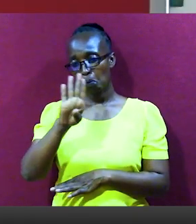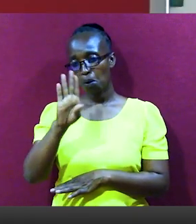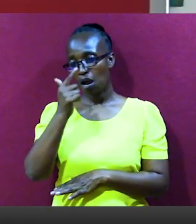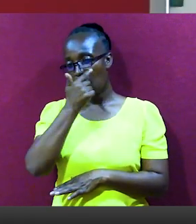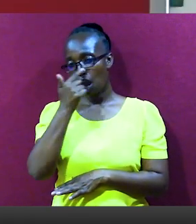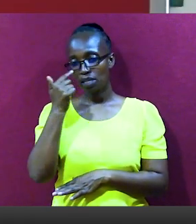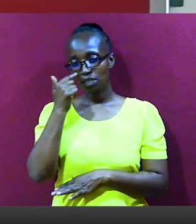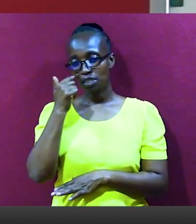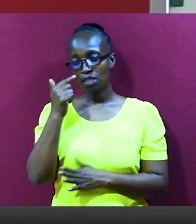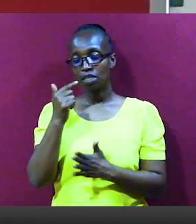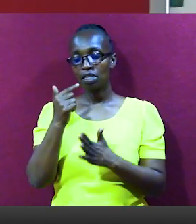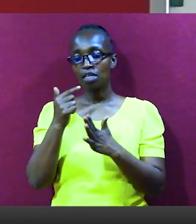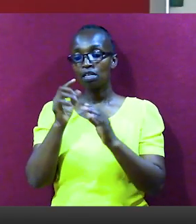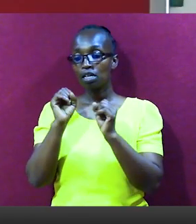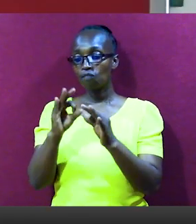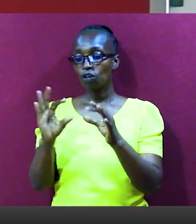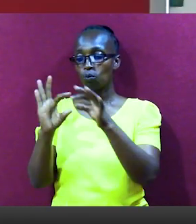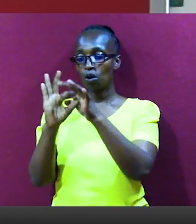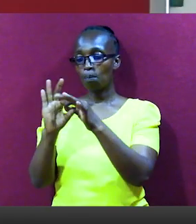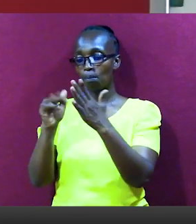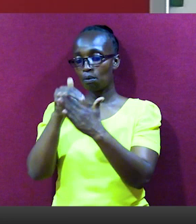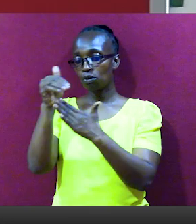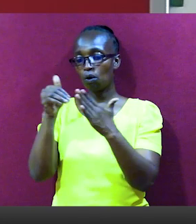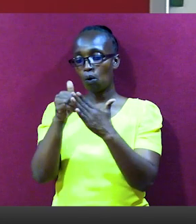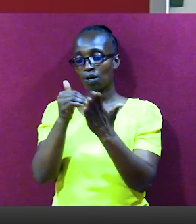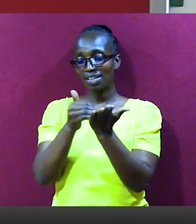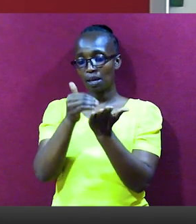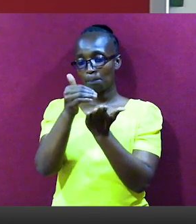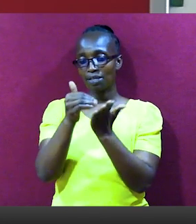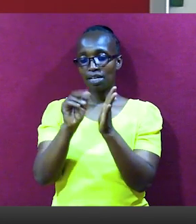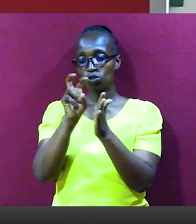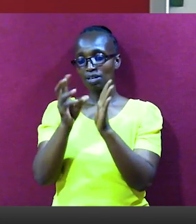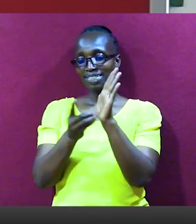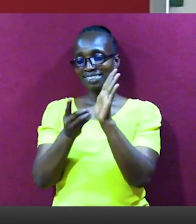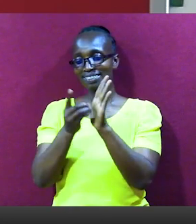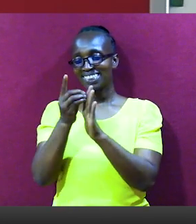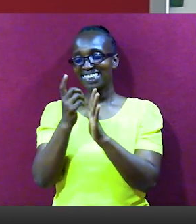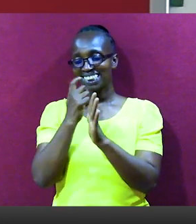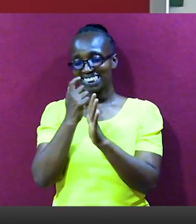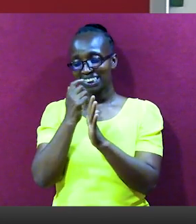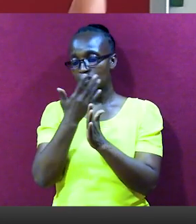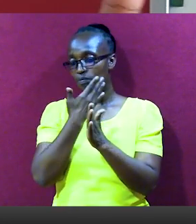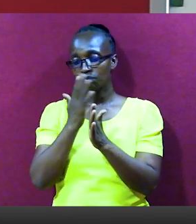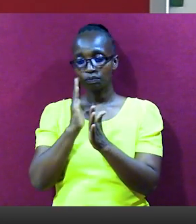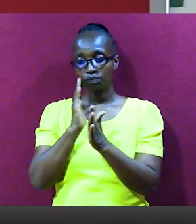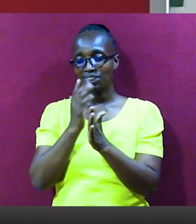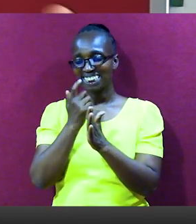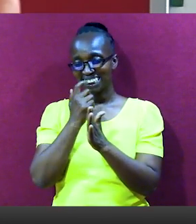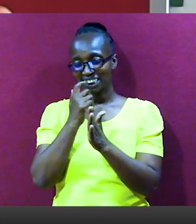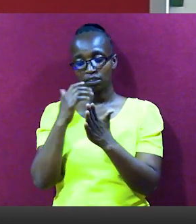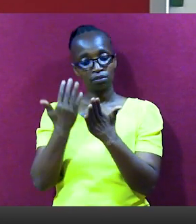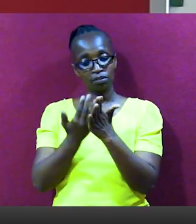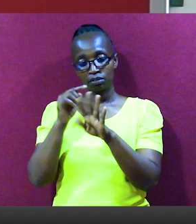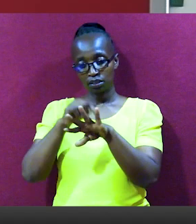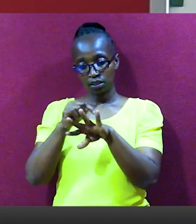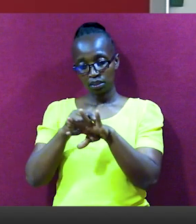the teeth. Some of them will have blue looking eyes, so the white part of the eye is bluish. So when we combine these features, we look at the breaking, we look at